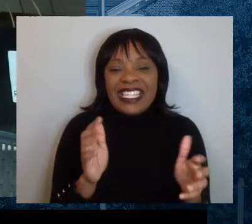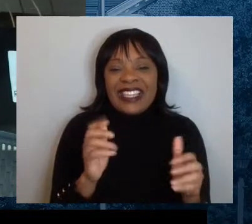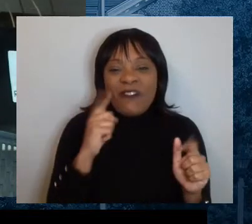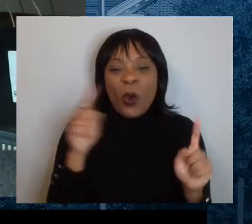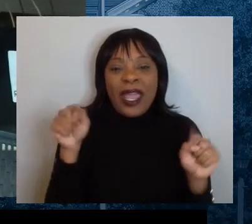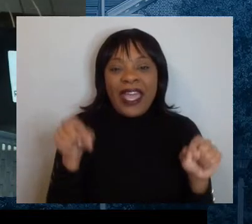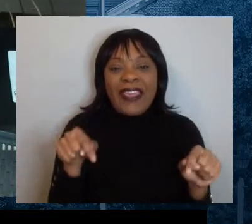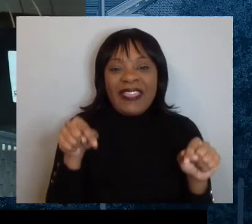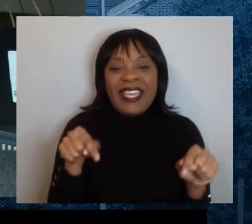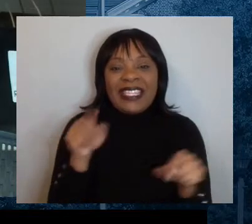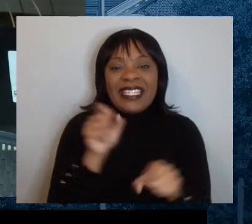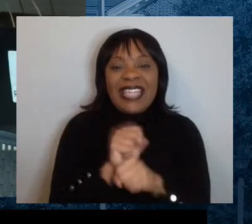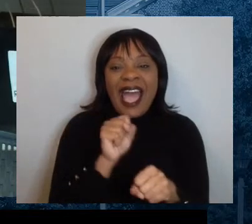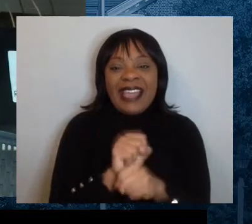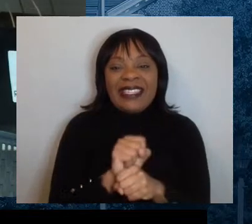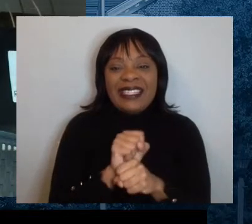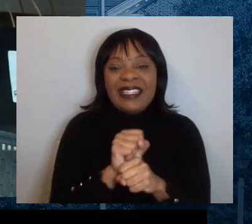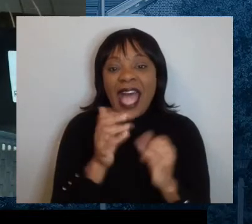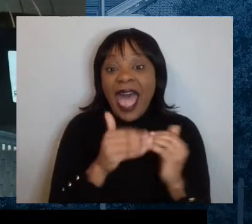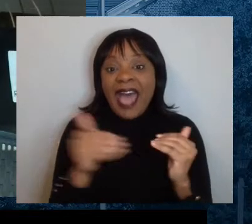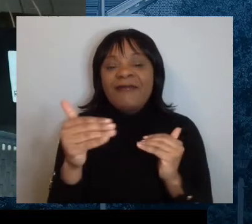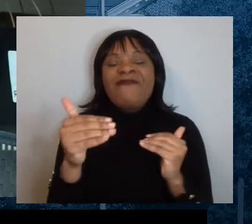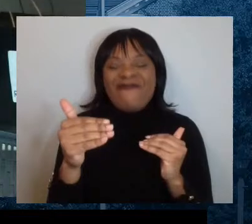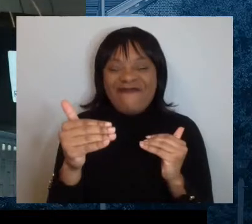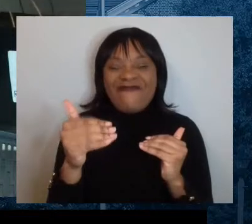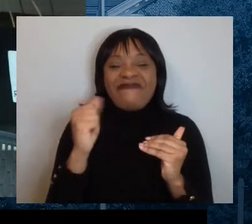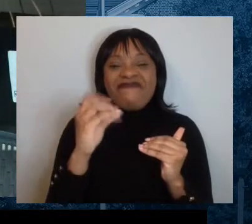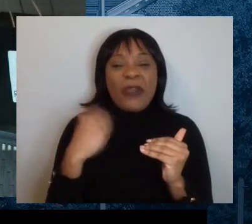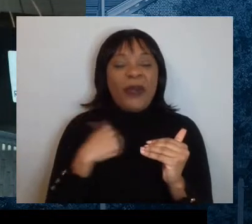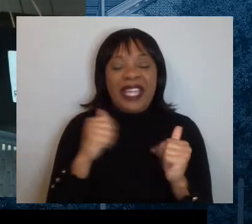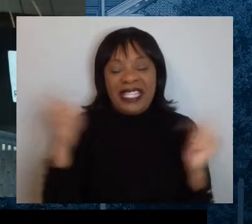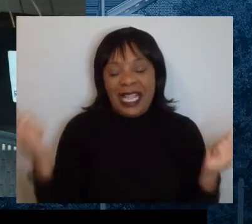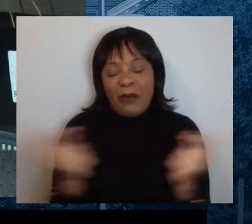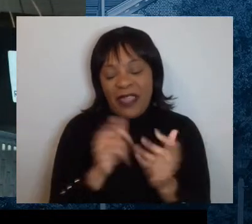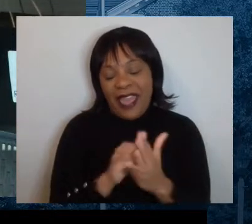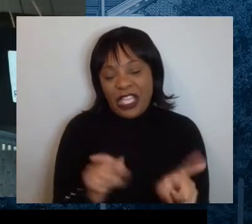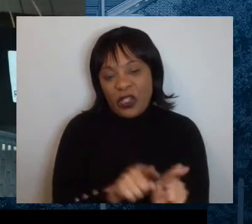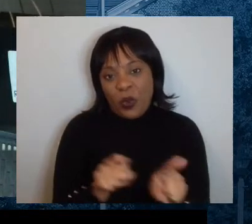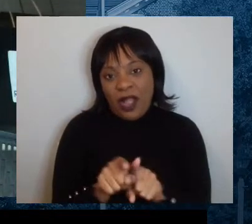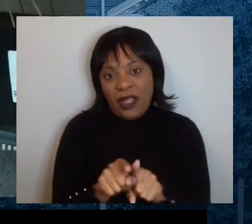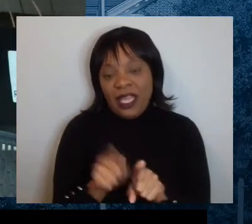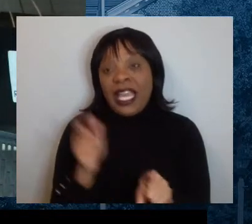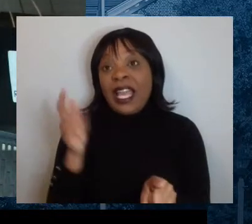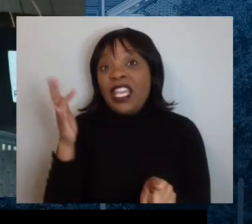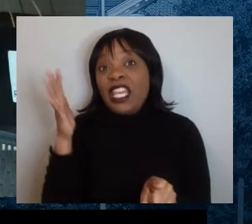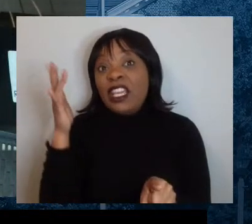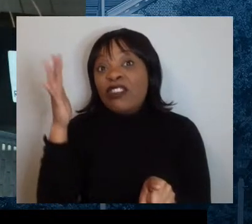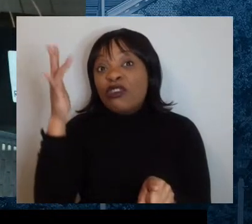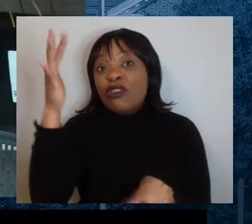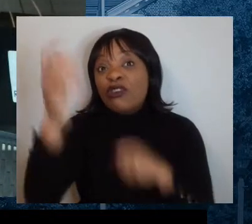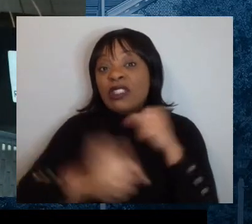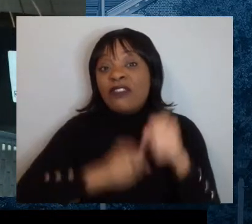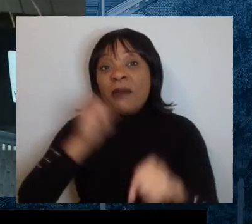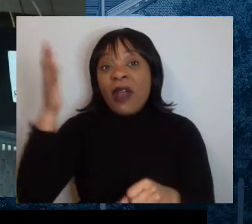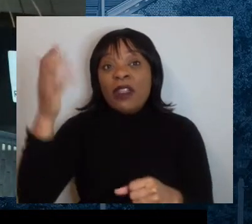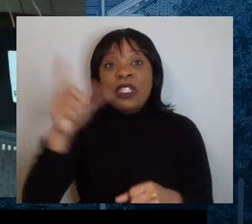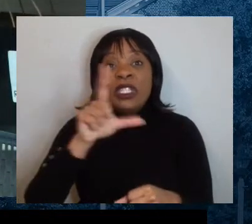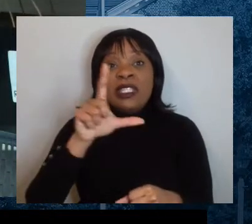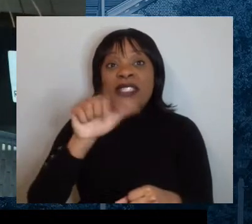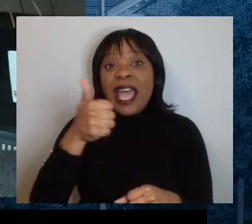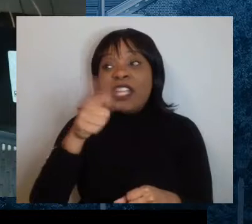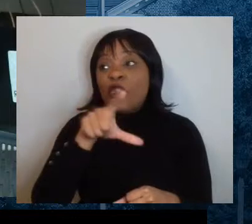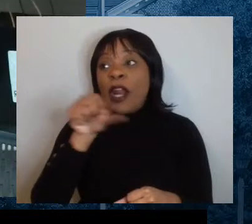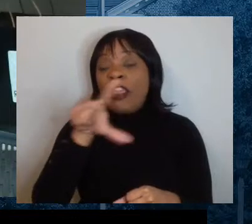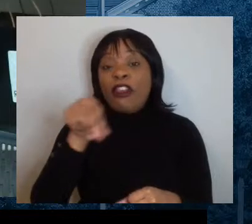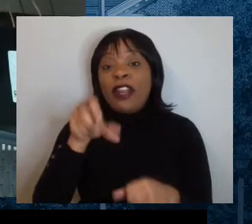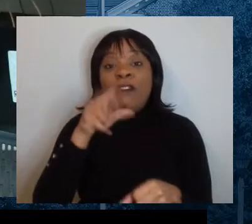task at hand, and we can celebrate it as well. Years from now, 10, 20, 30, 40 years from now, people are going to